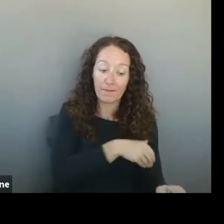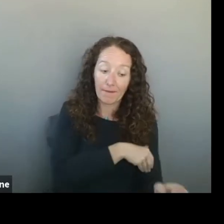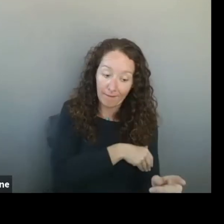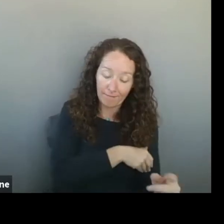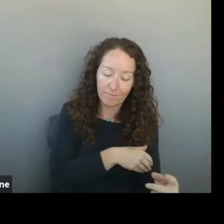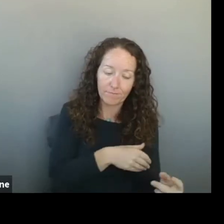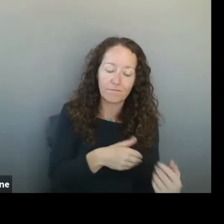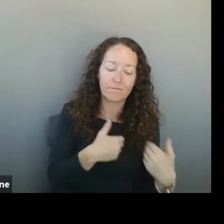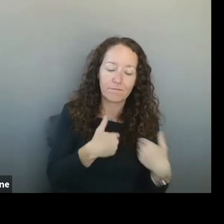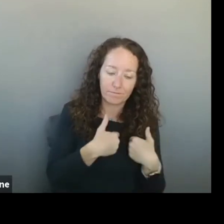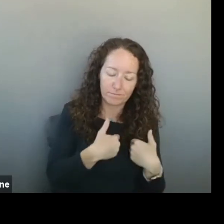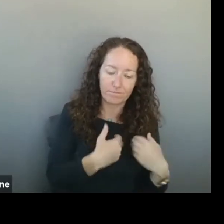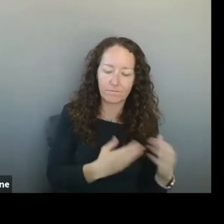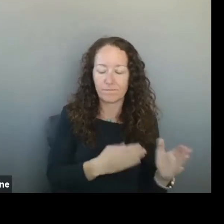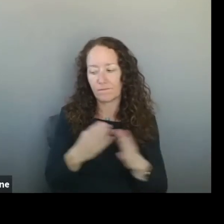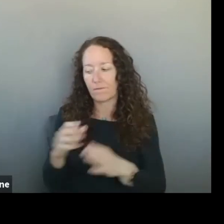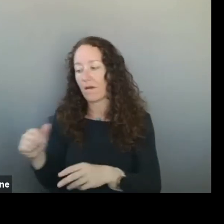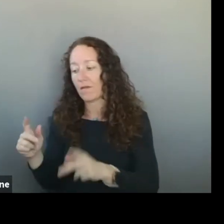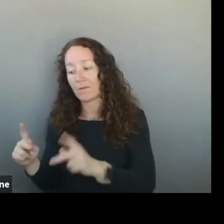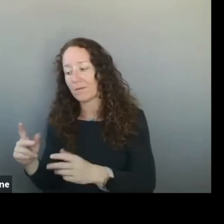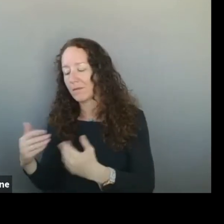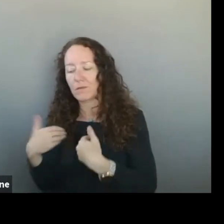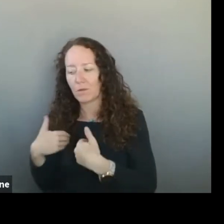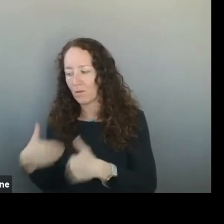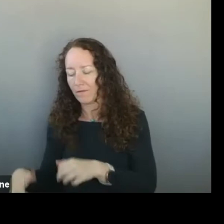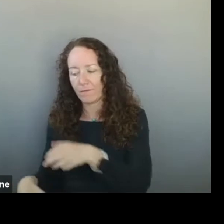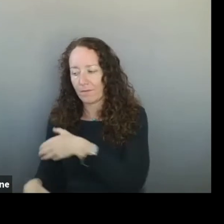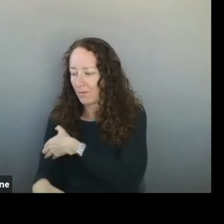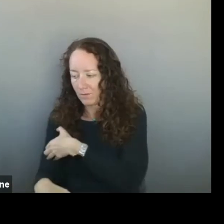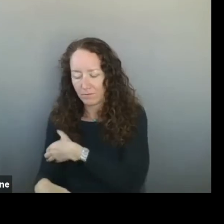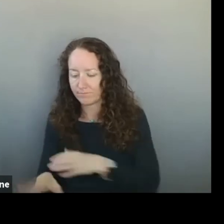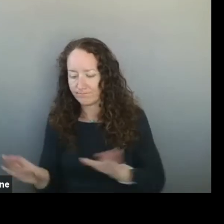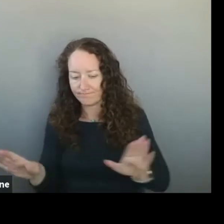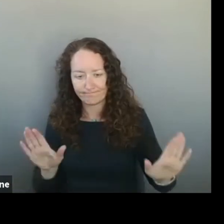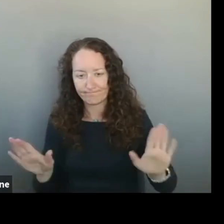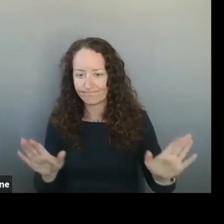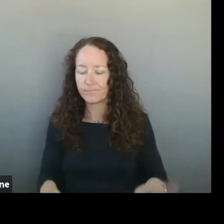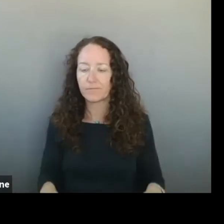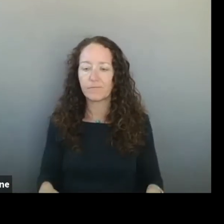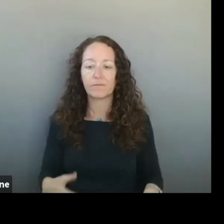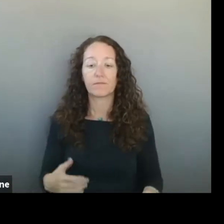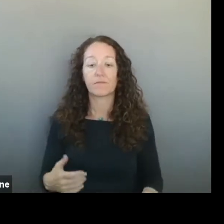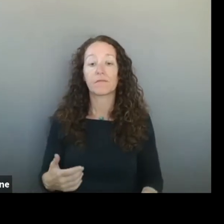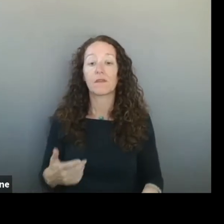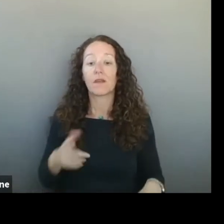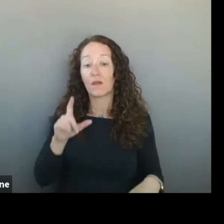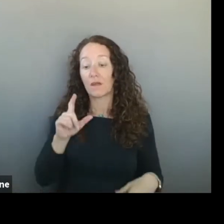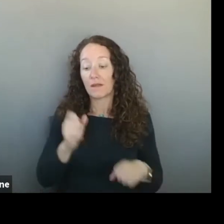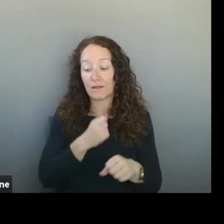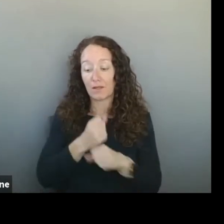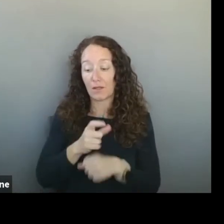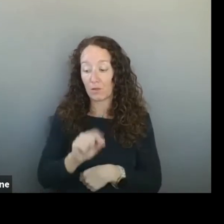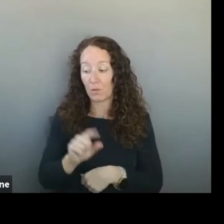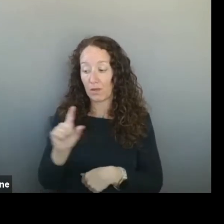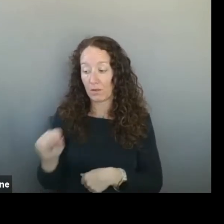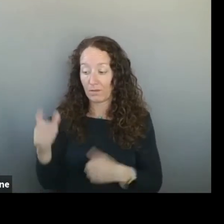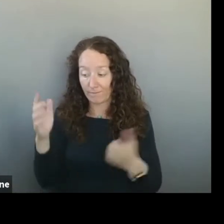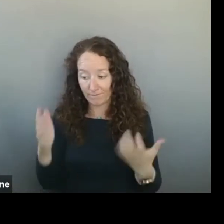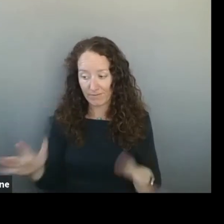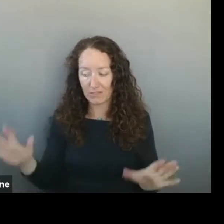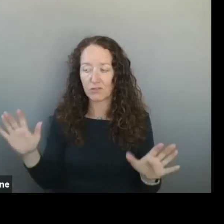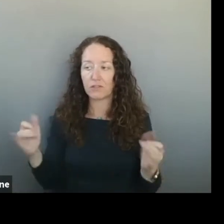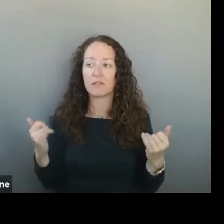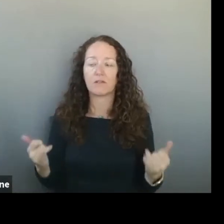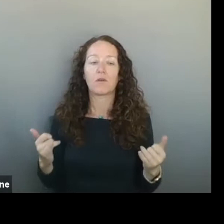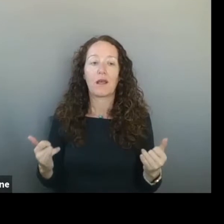those who do not. And on the other side of the year that was 2020, we are all hopefully